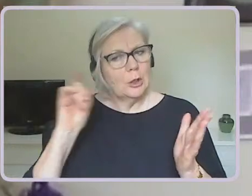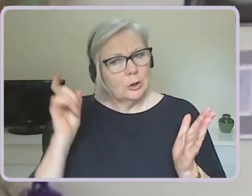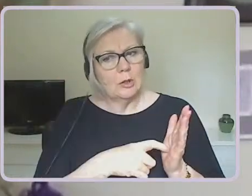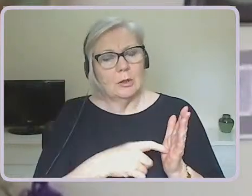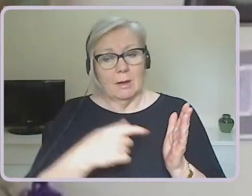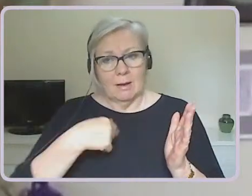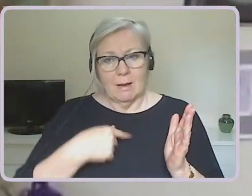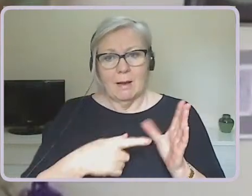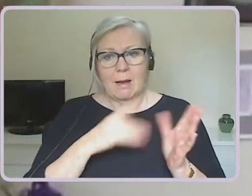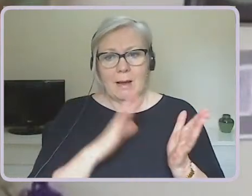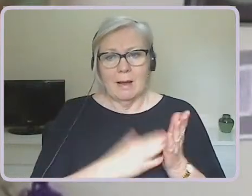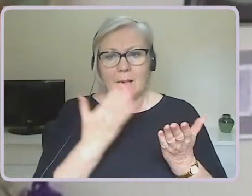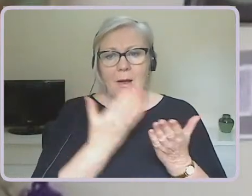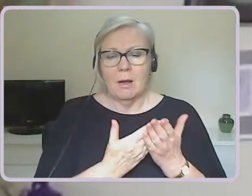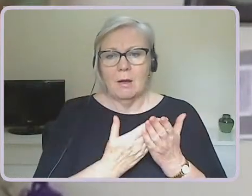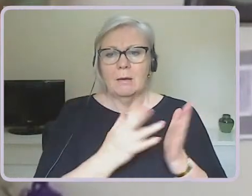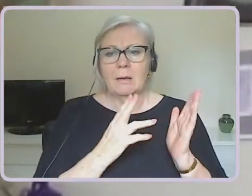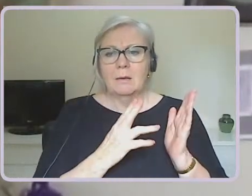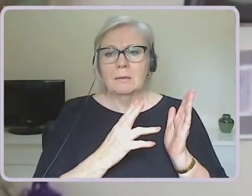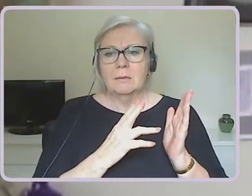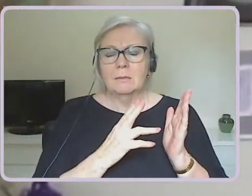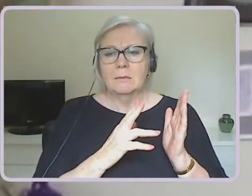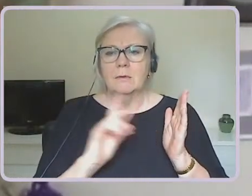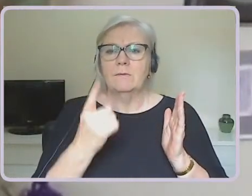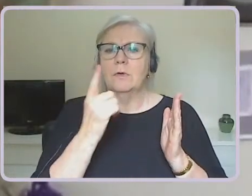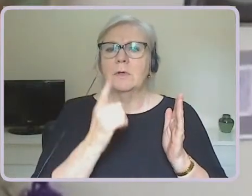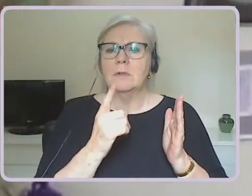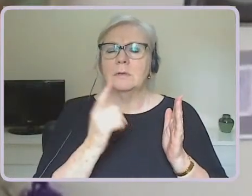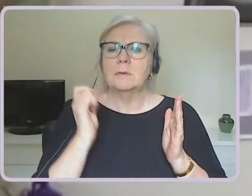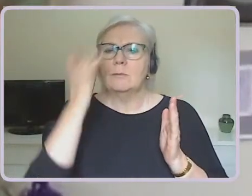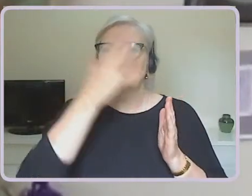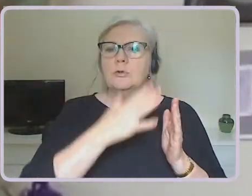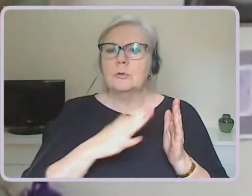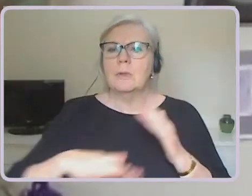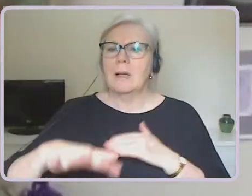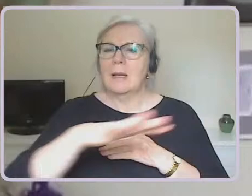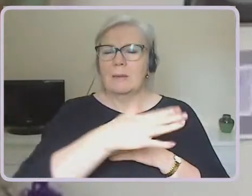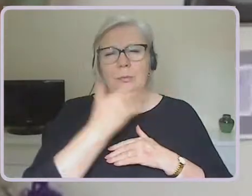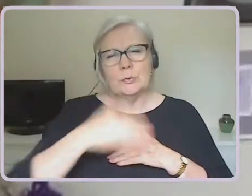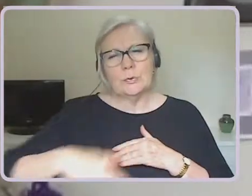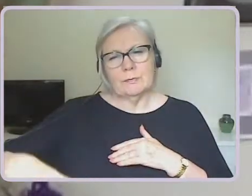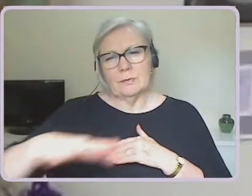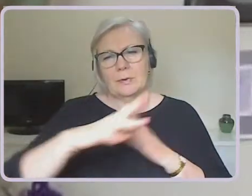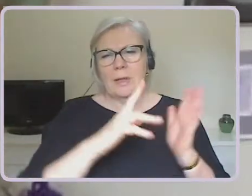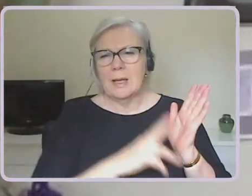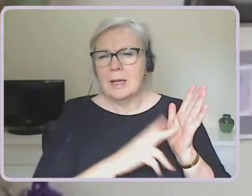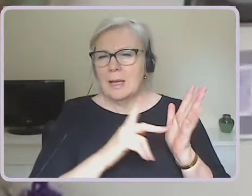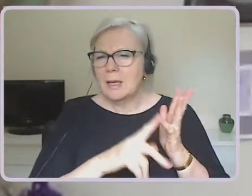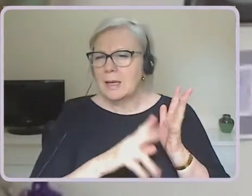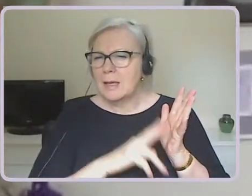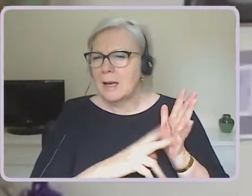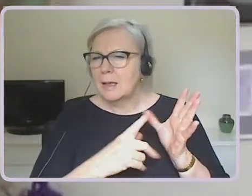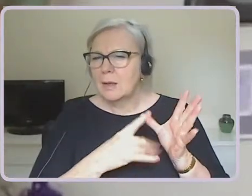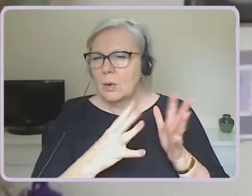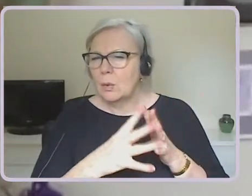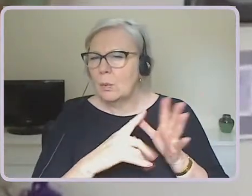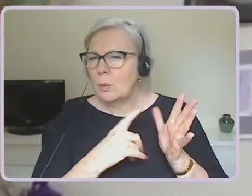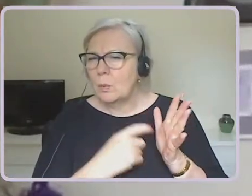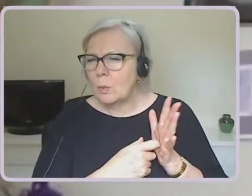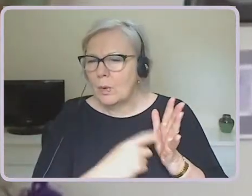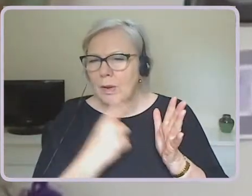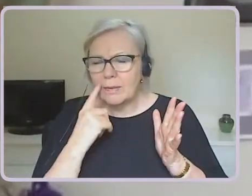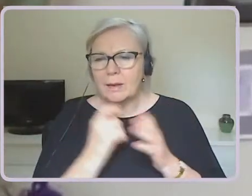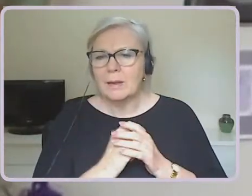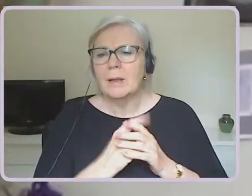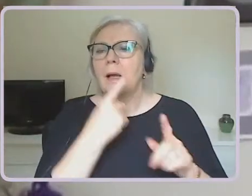on Ngunnawal land, beautiful Ngunnawal land, and I will also mention that I openly identify